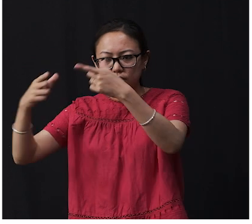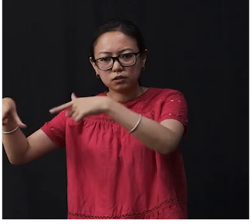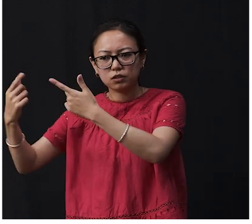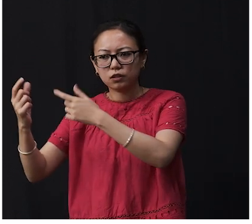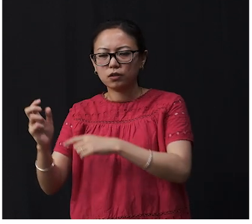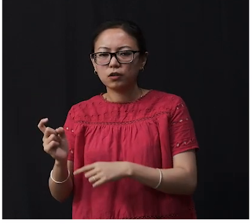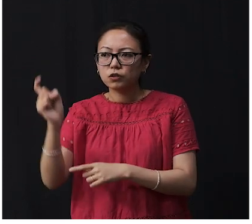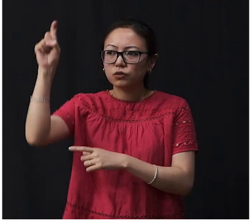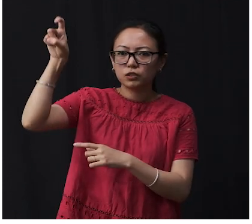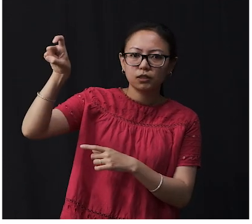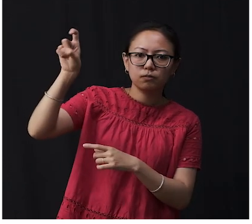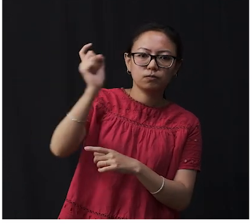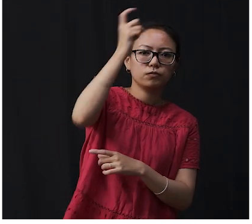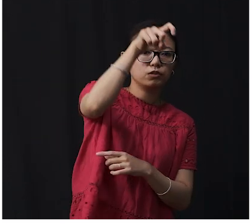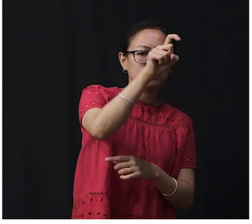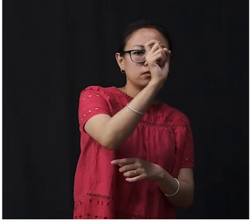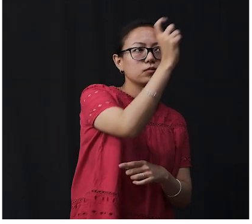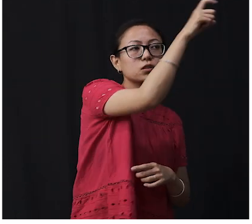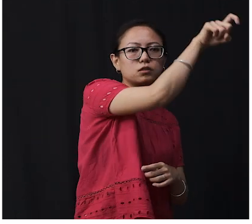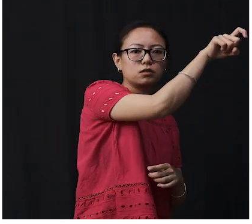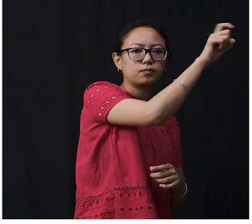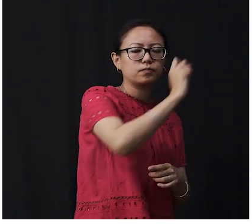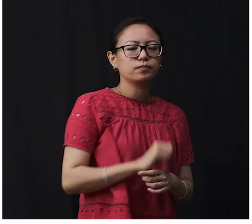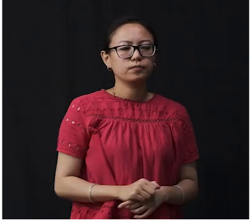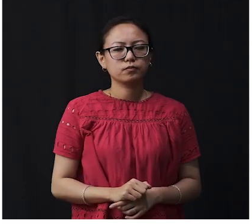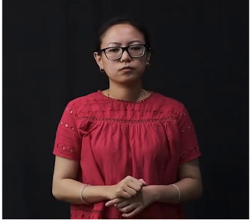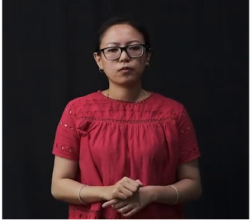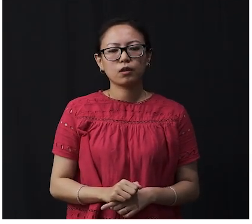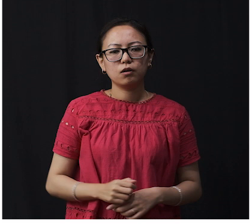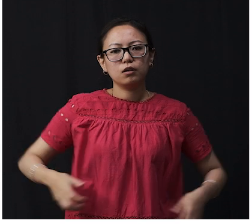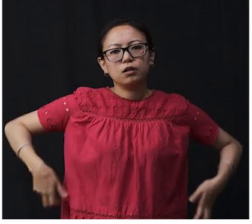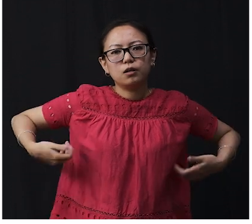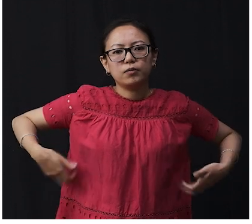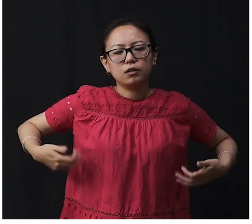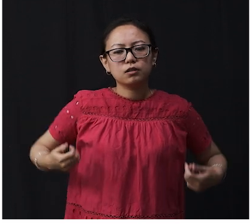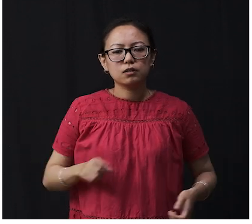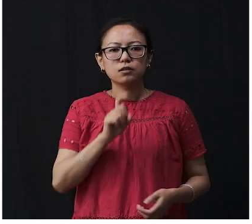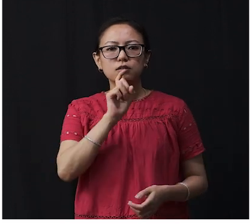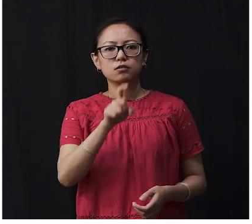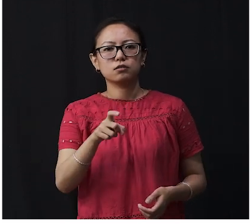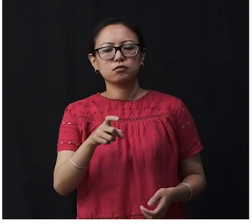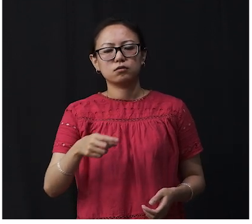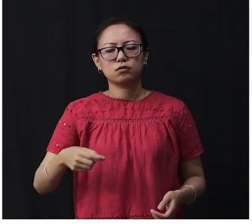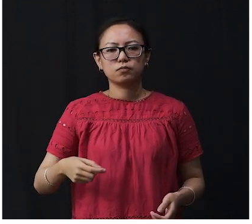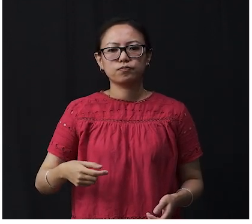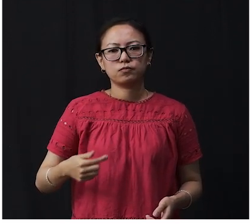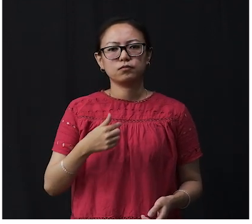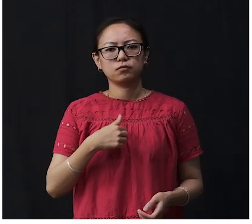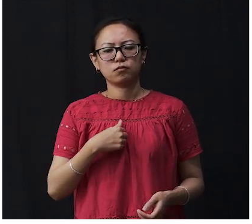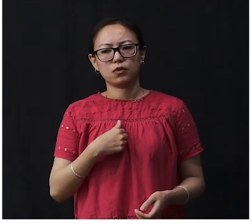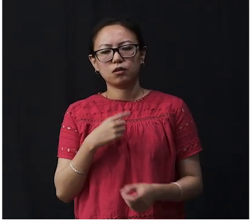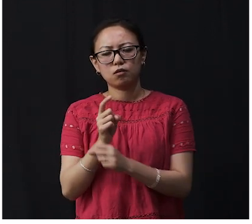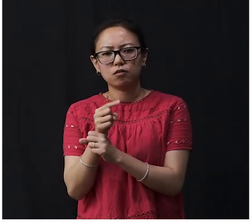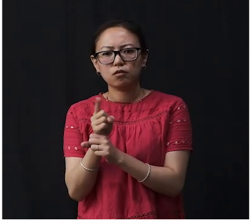the function of a monkey tail. So the monkey said that I will use my tail to help me